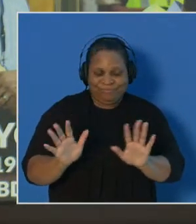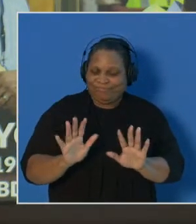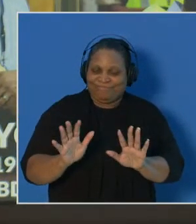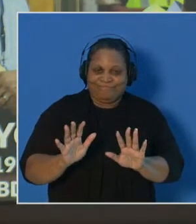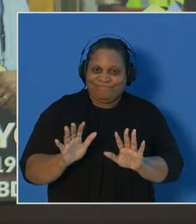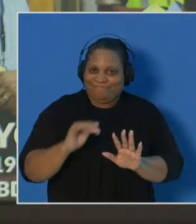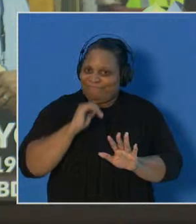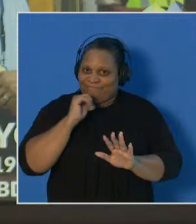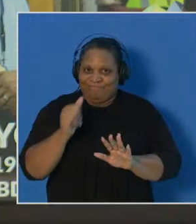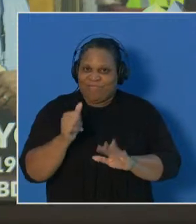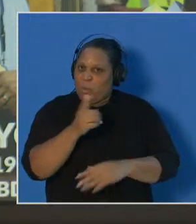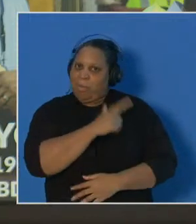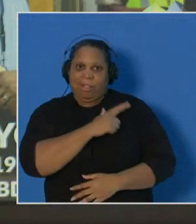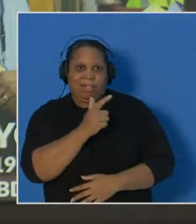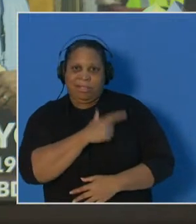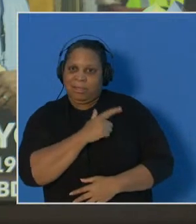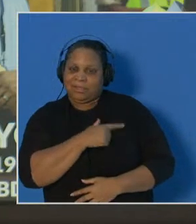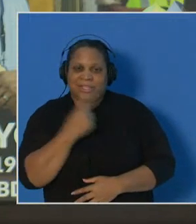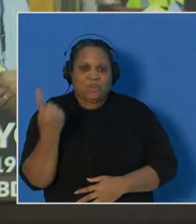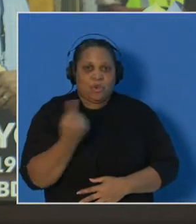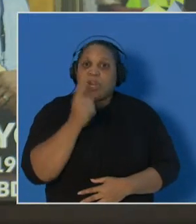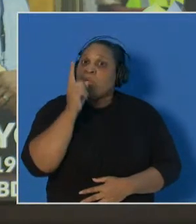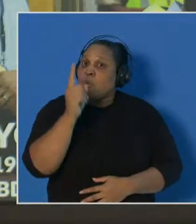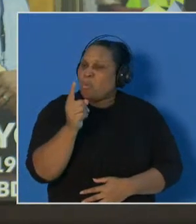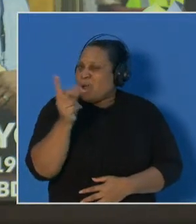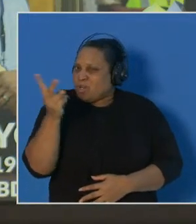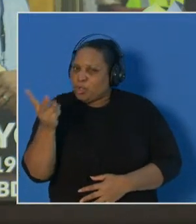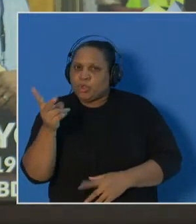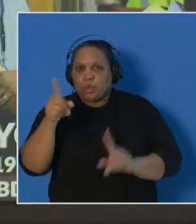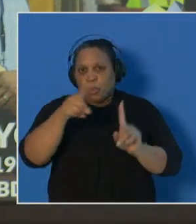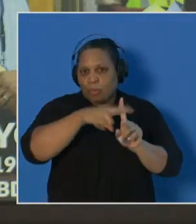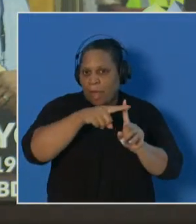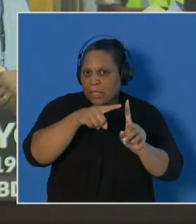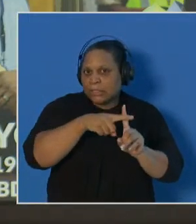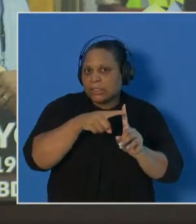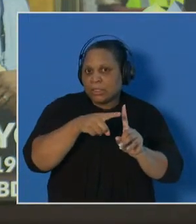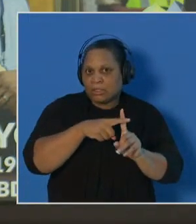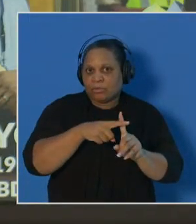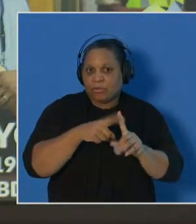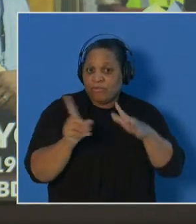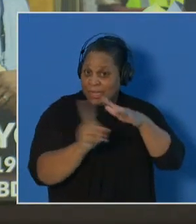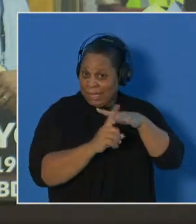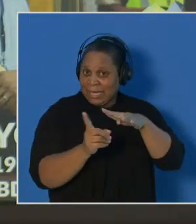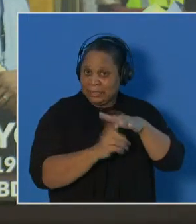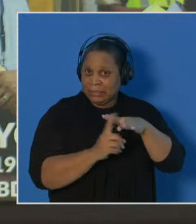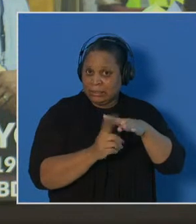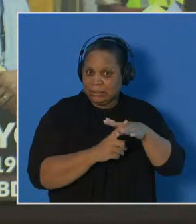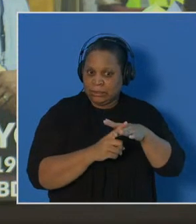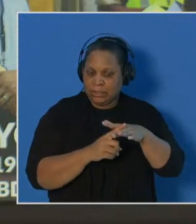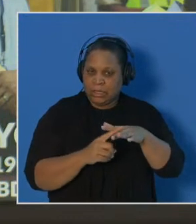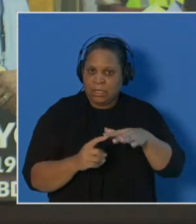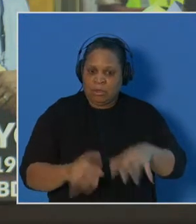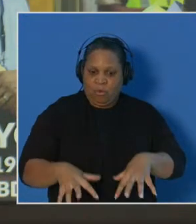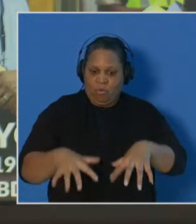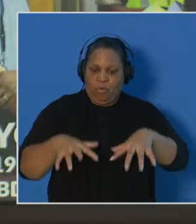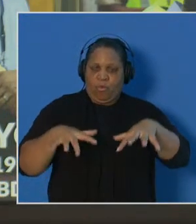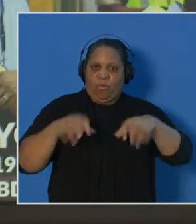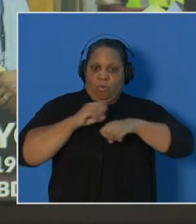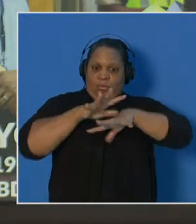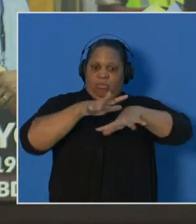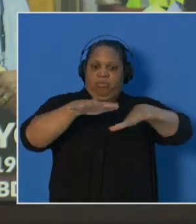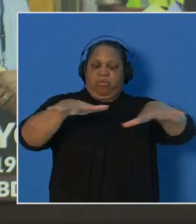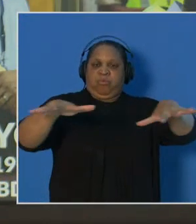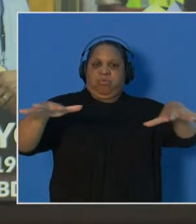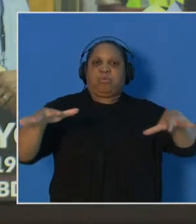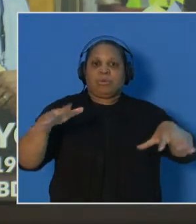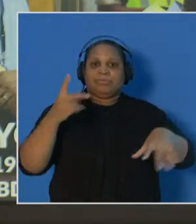our guard down, as it only takes 1 or 2 positive cases for us to begin to flare up again. And so